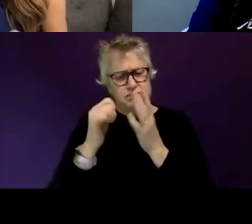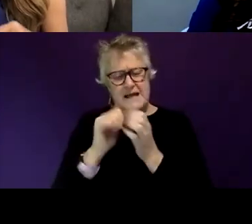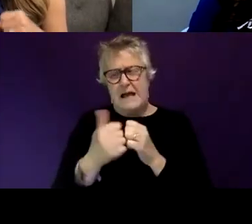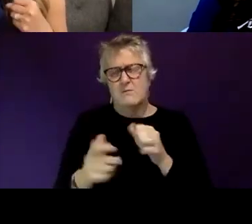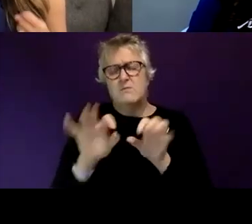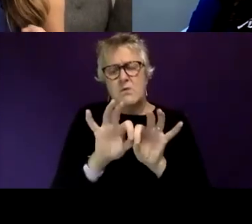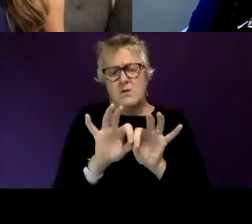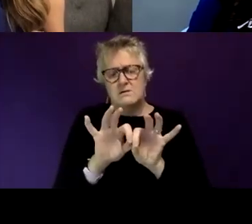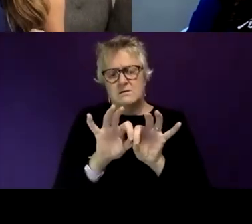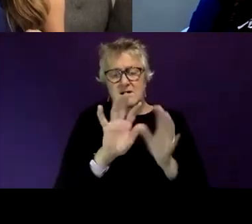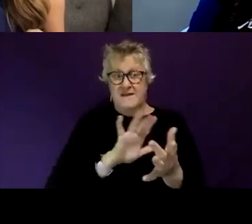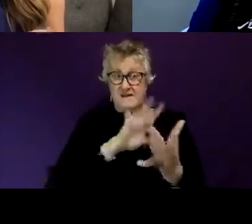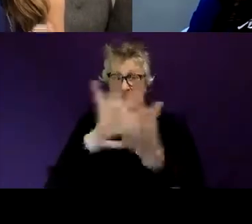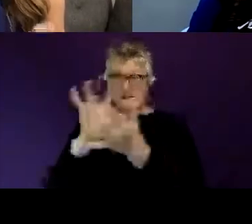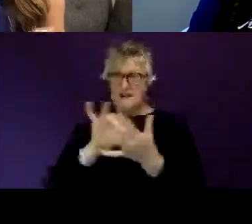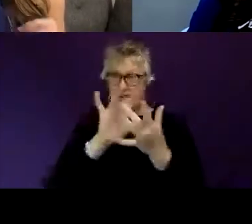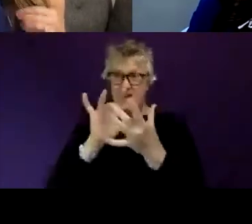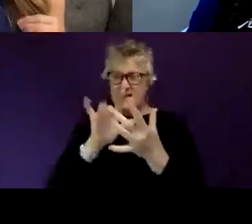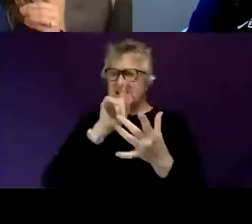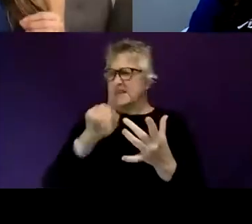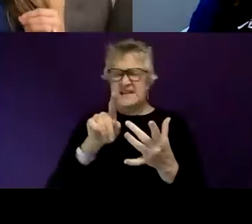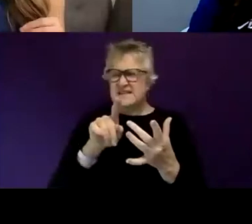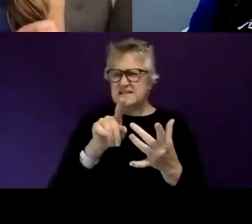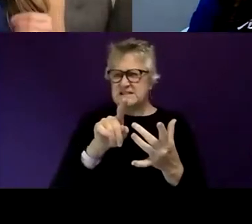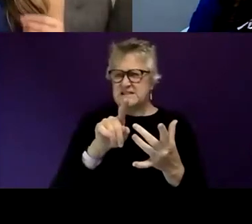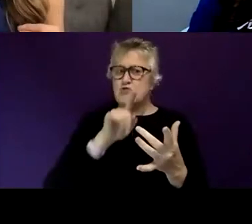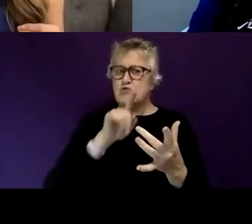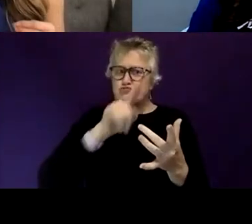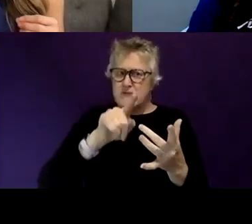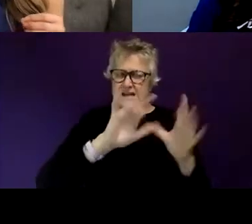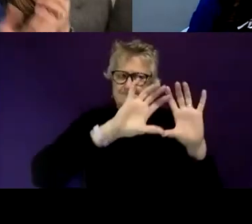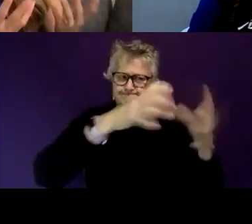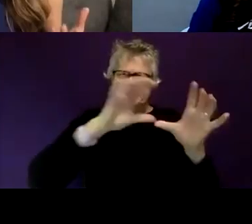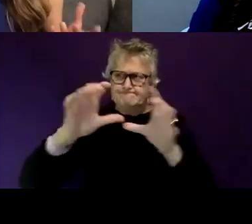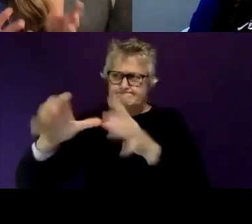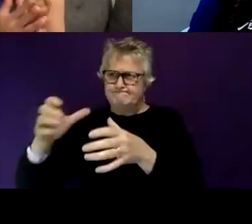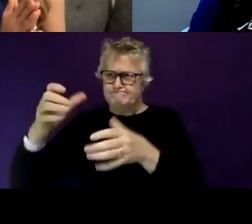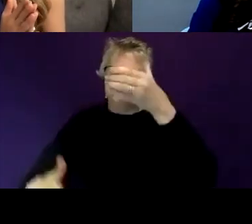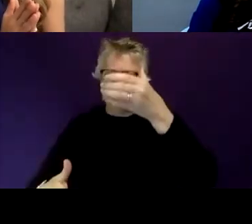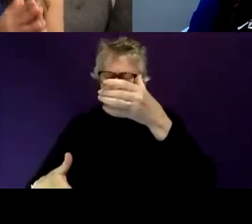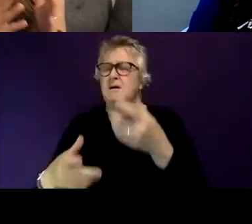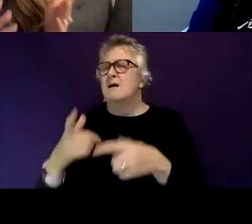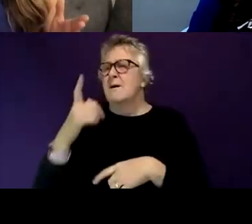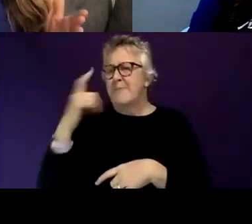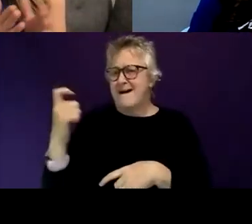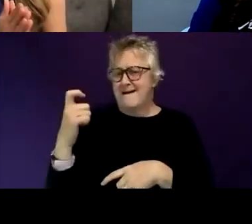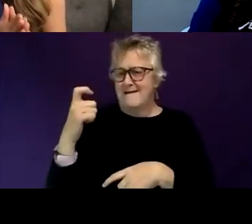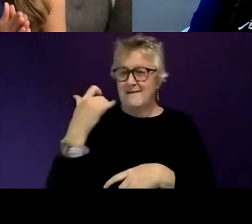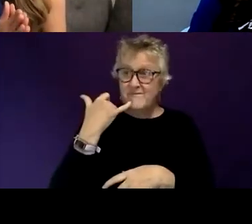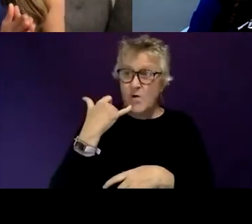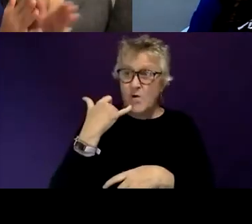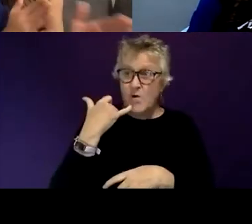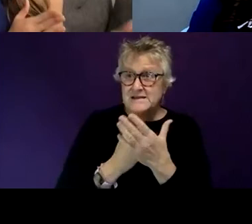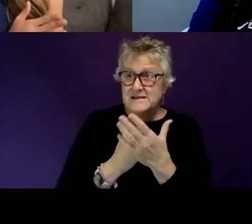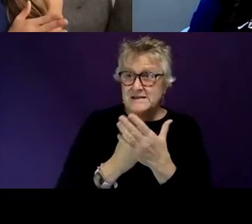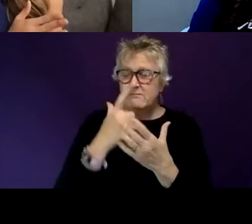is disaggregated by specific phone lists, so that the Filipino caucus, PALAD, is reaching out